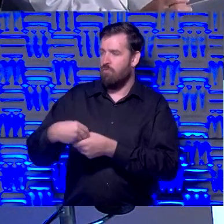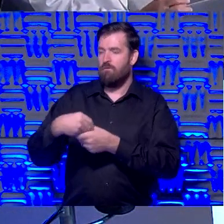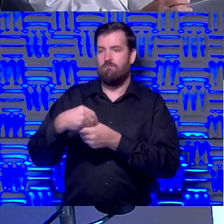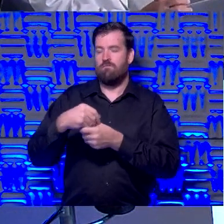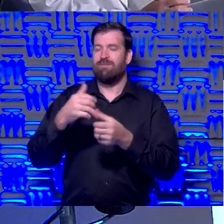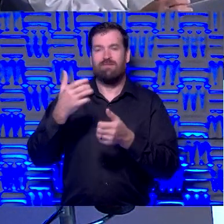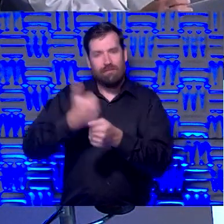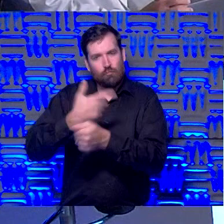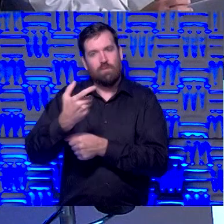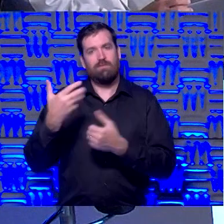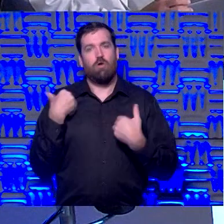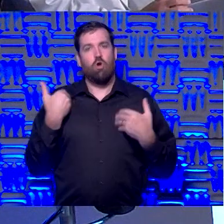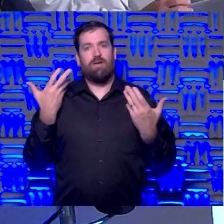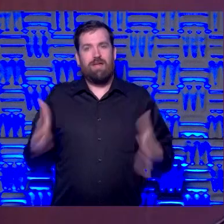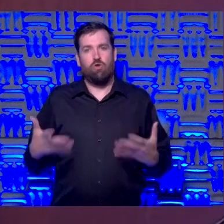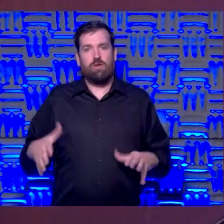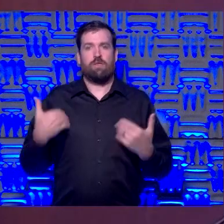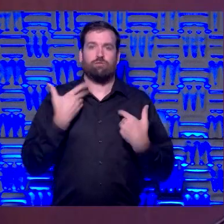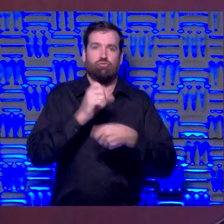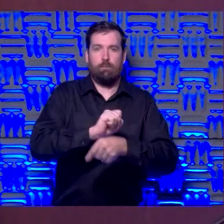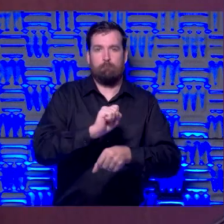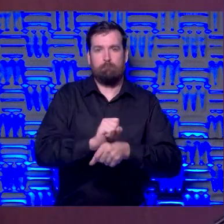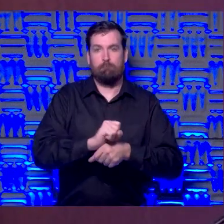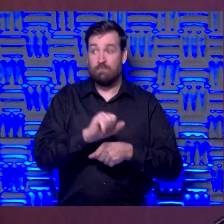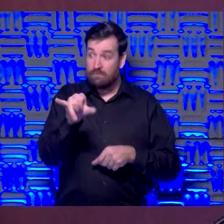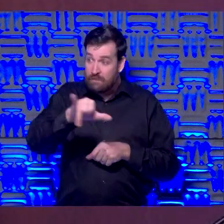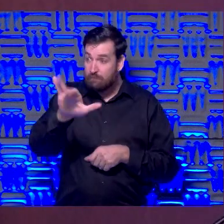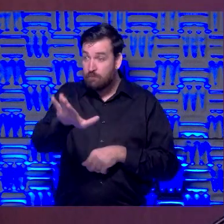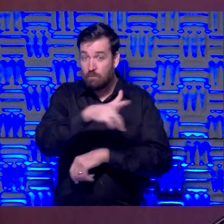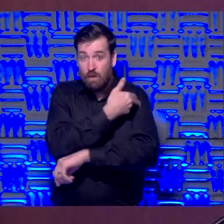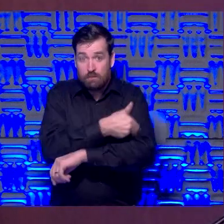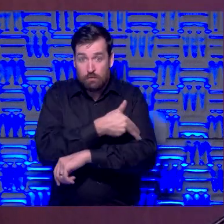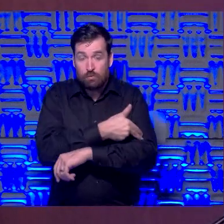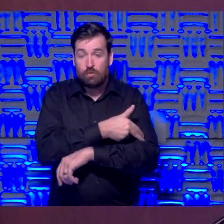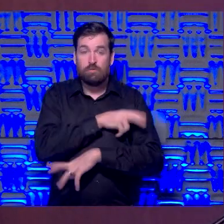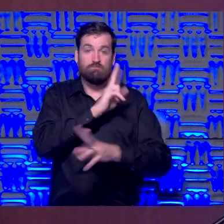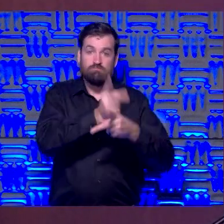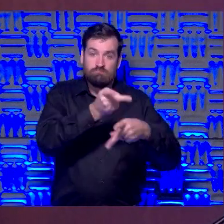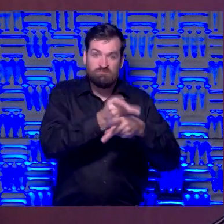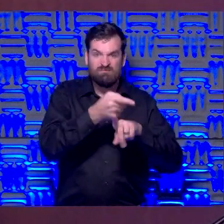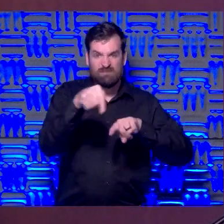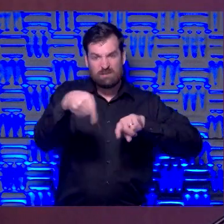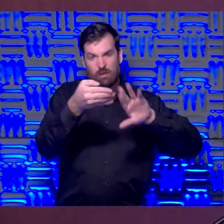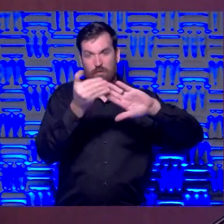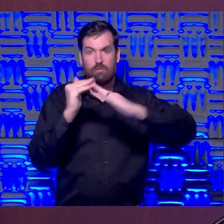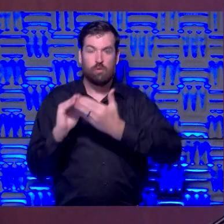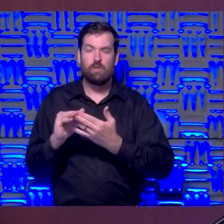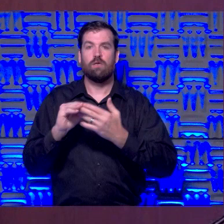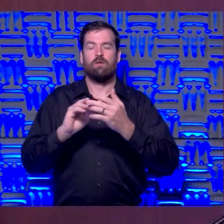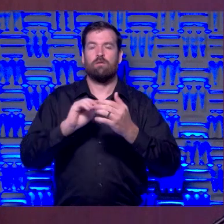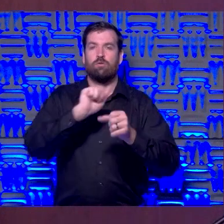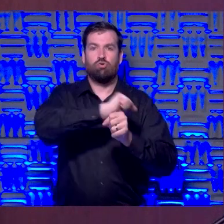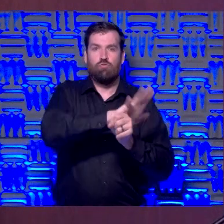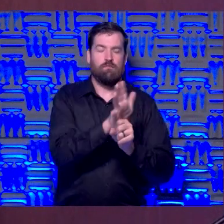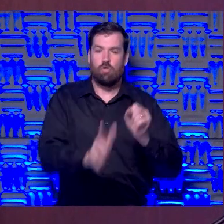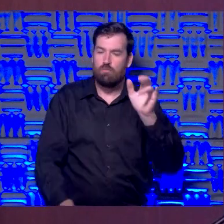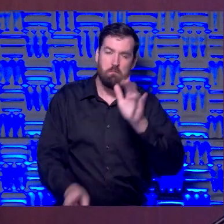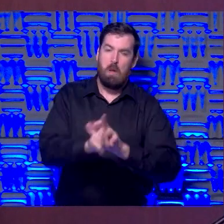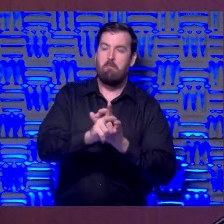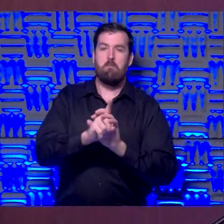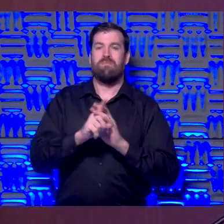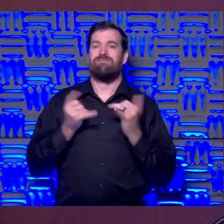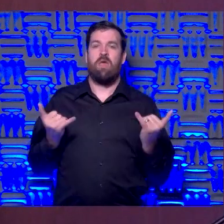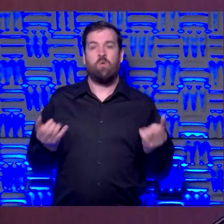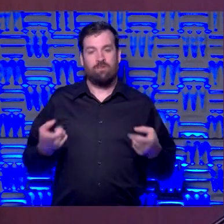day jobs. Yep. Just as your hospital has a day job, which is taking care of this community, and then COVID shows up, and now you have 2 day jobs.